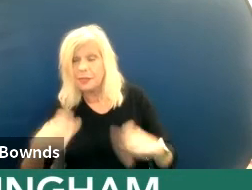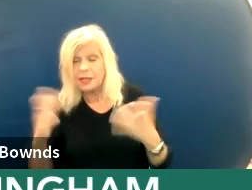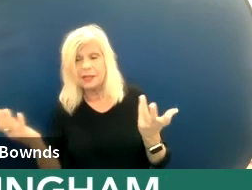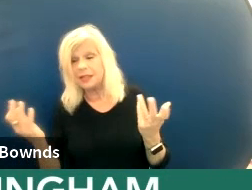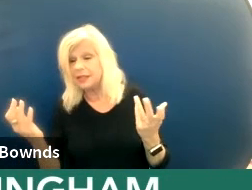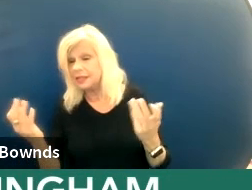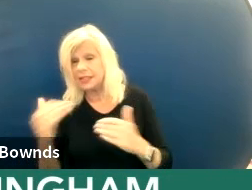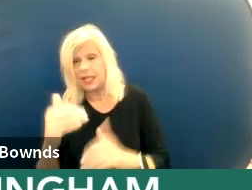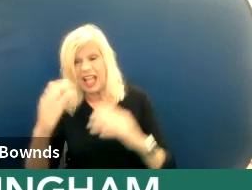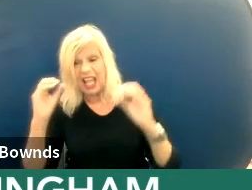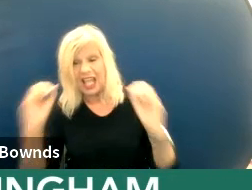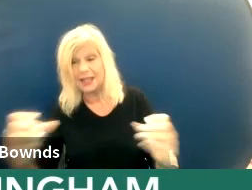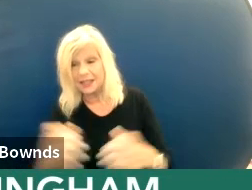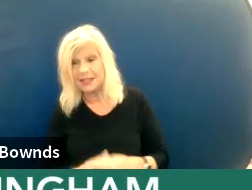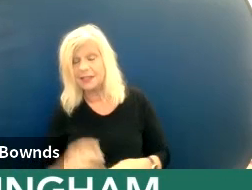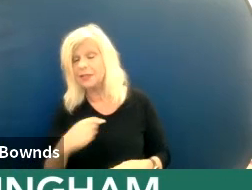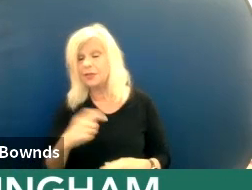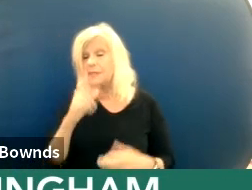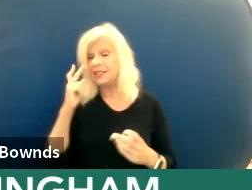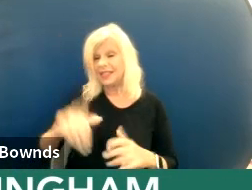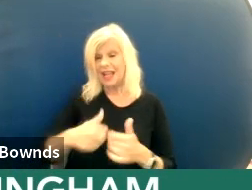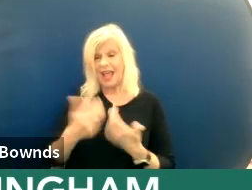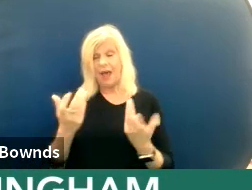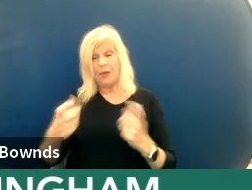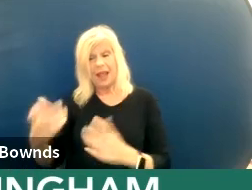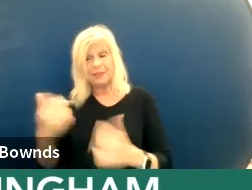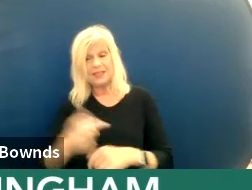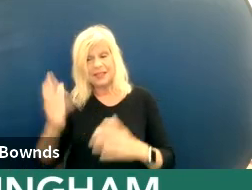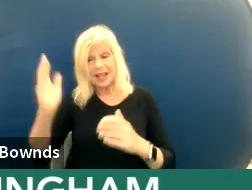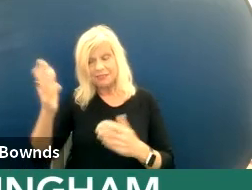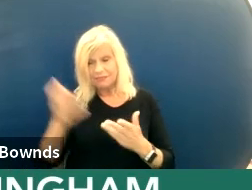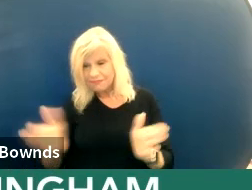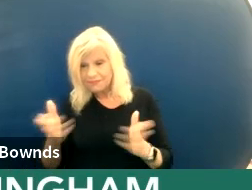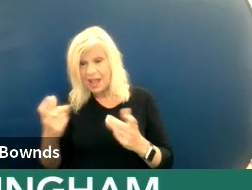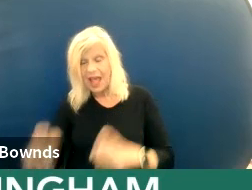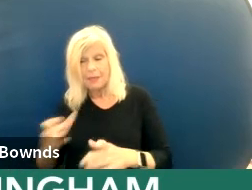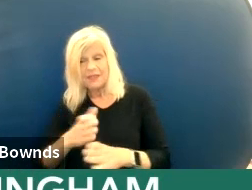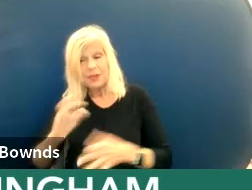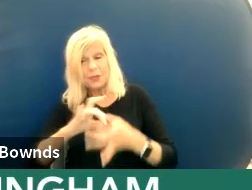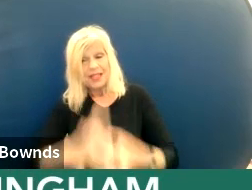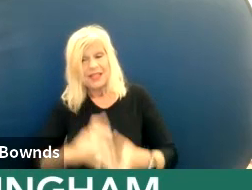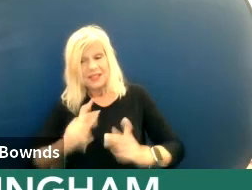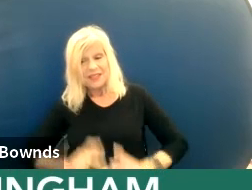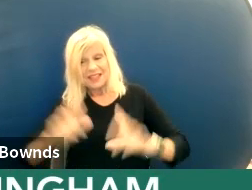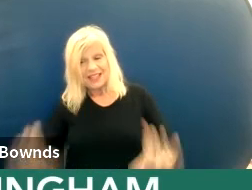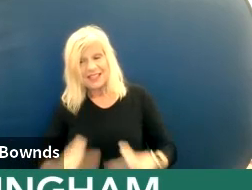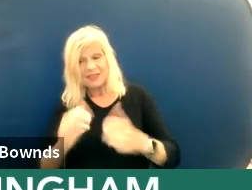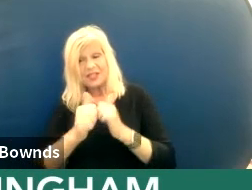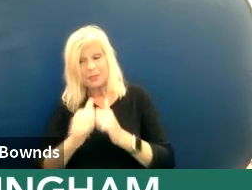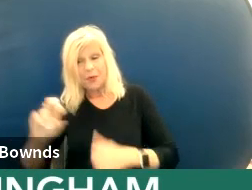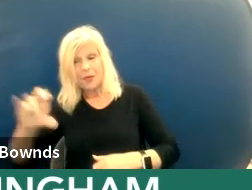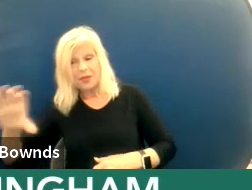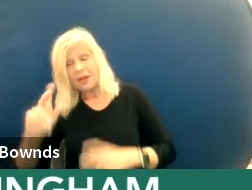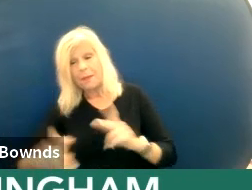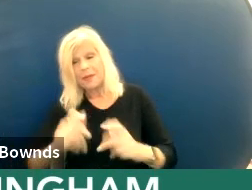hearing how the conversation unfolds today and what is going on in the field related to physical activity, sport, and recreation for